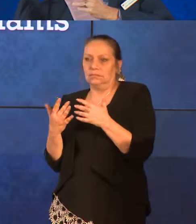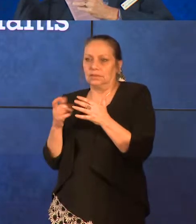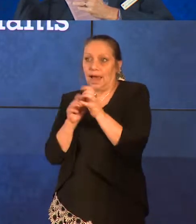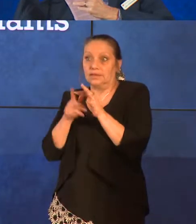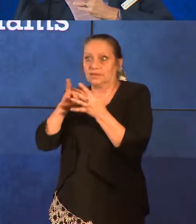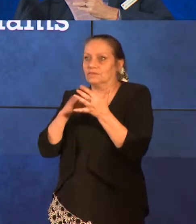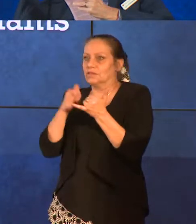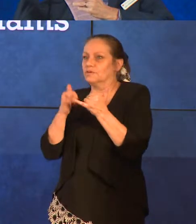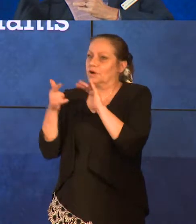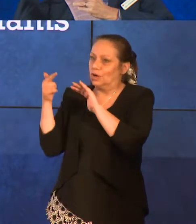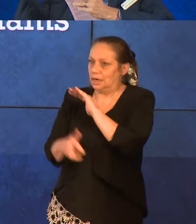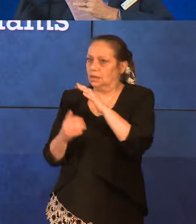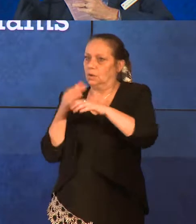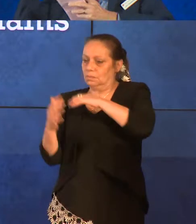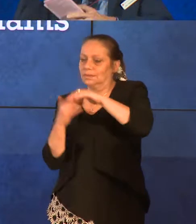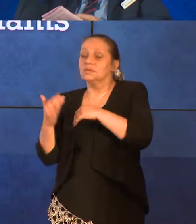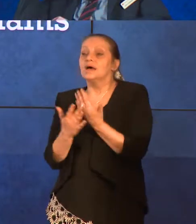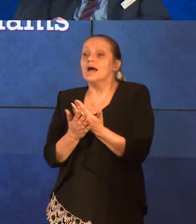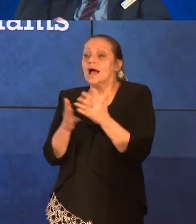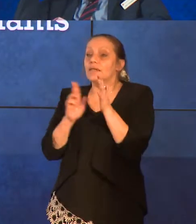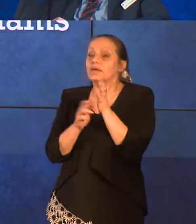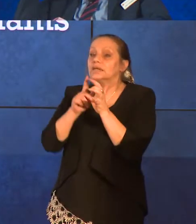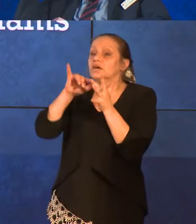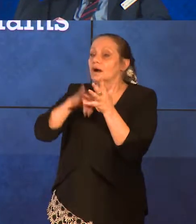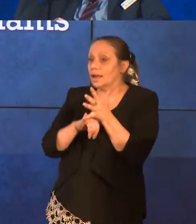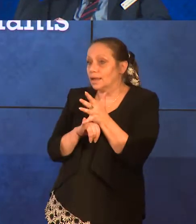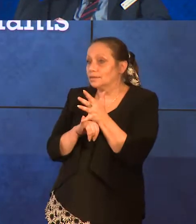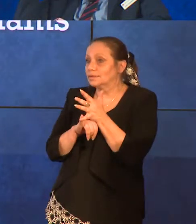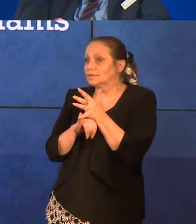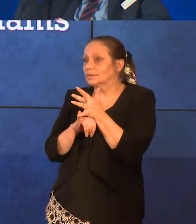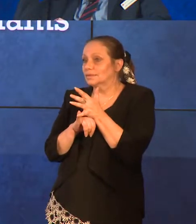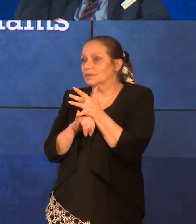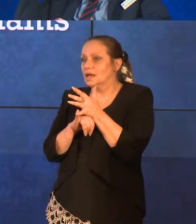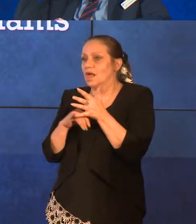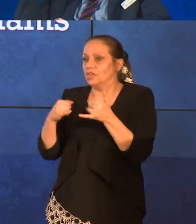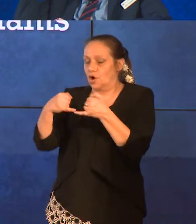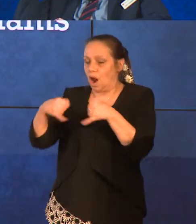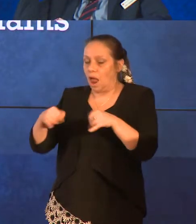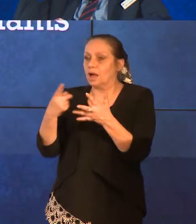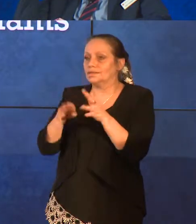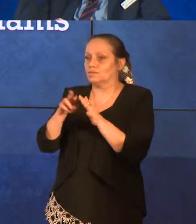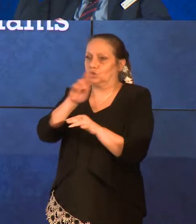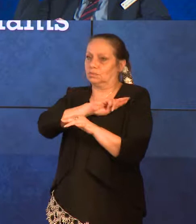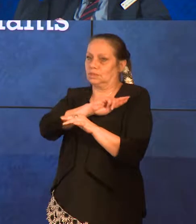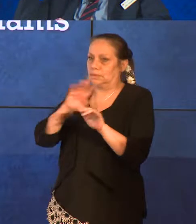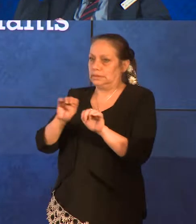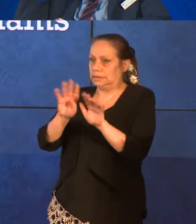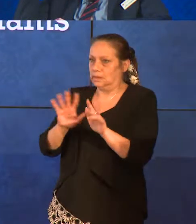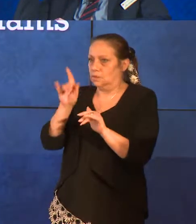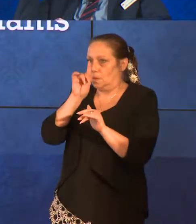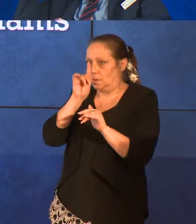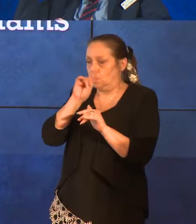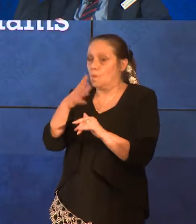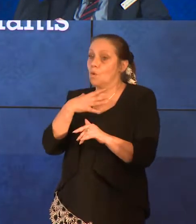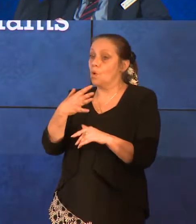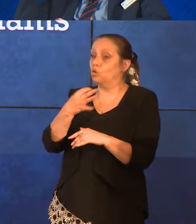There also, because of the nature and the devolved nature of the NDIS, there aren't always clear lines of responsibility. So there is a greater risk